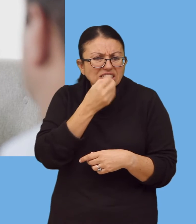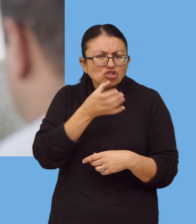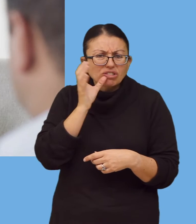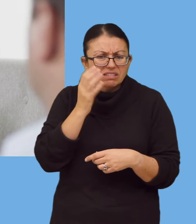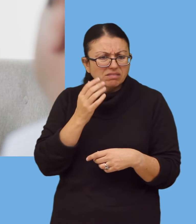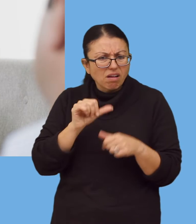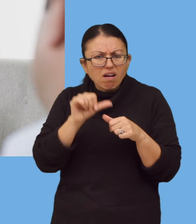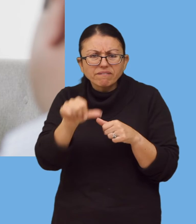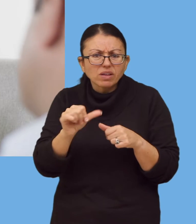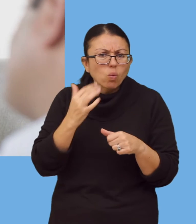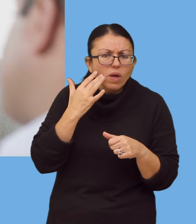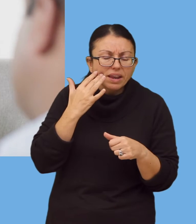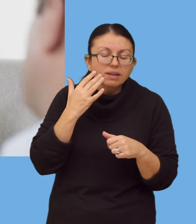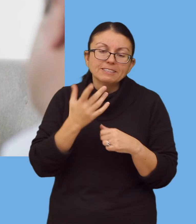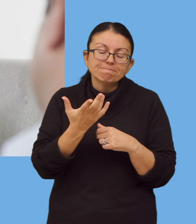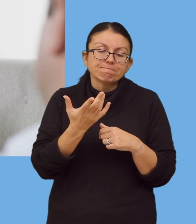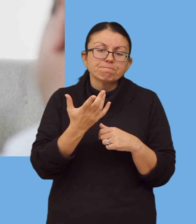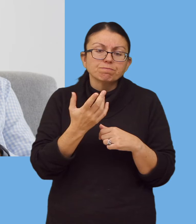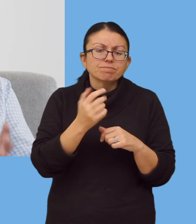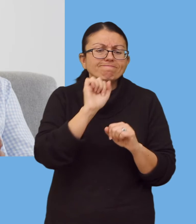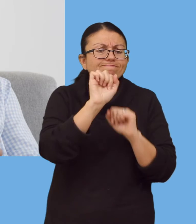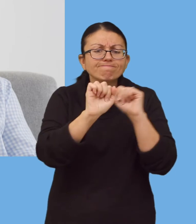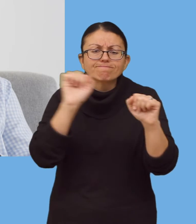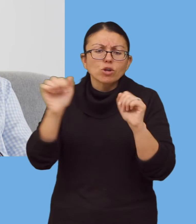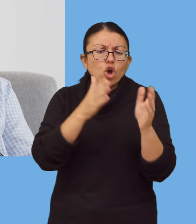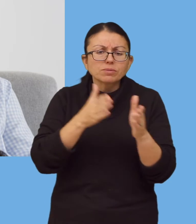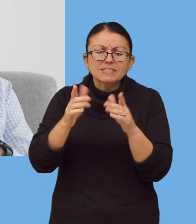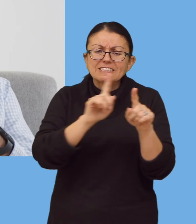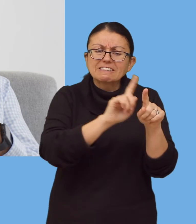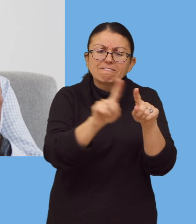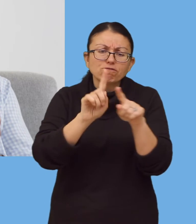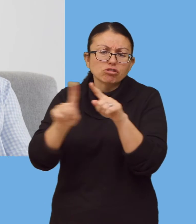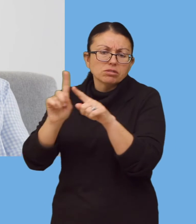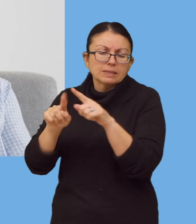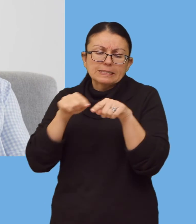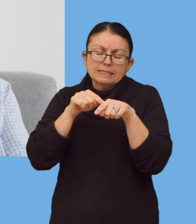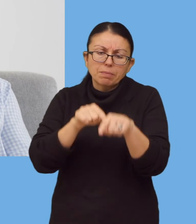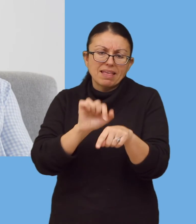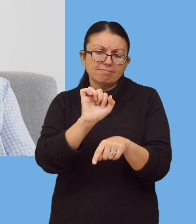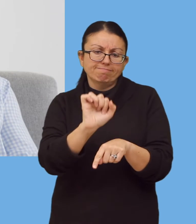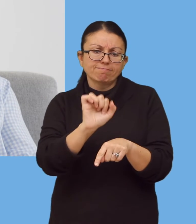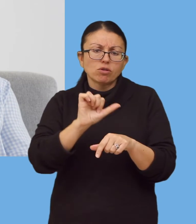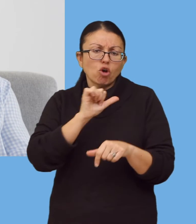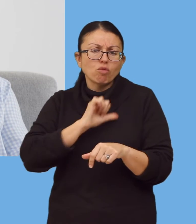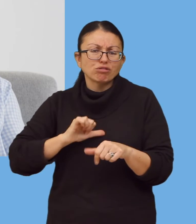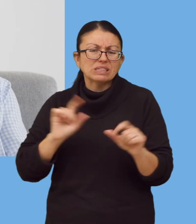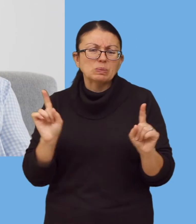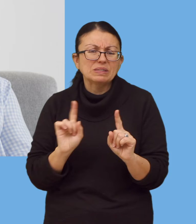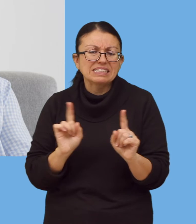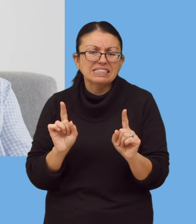drink? This is an important question. So different hospitals, depending on what procedure you're having, there will